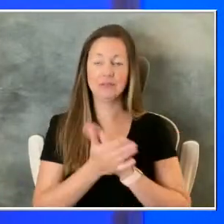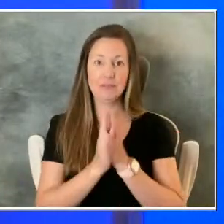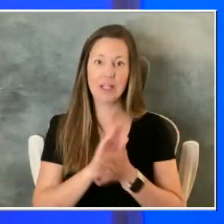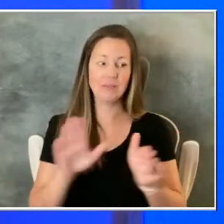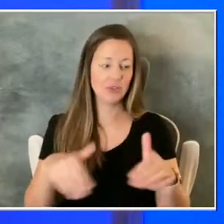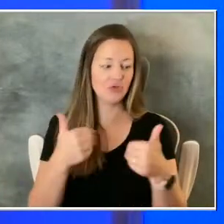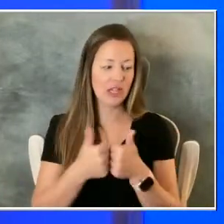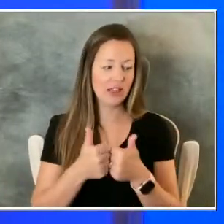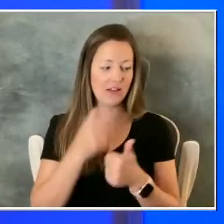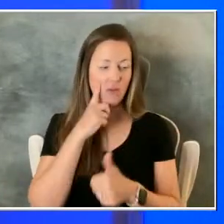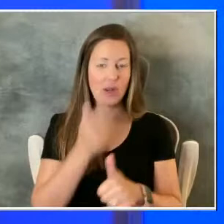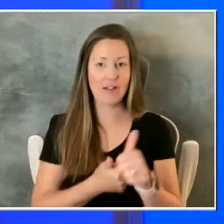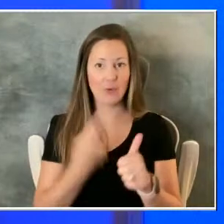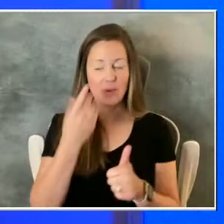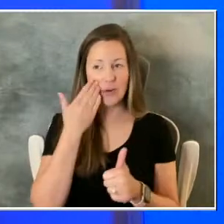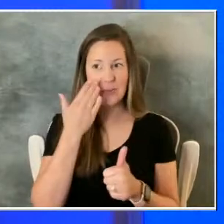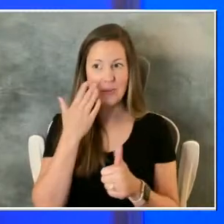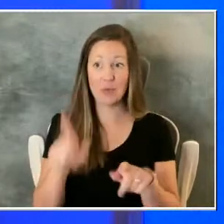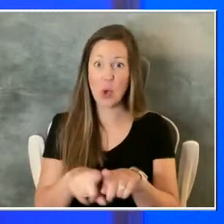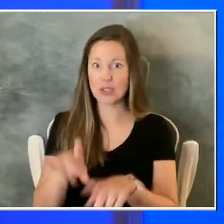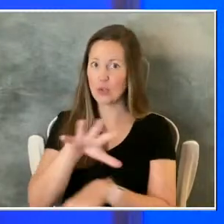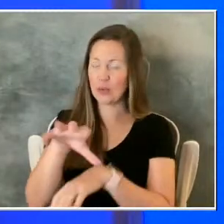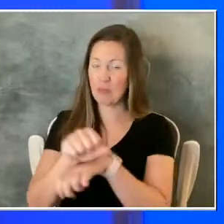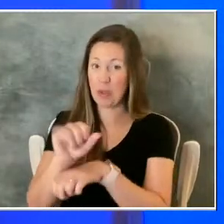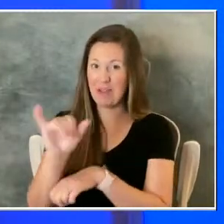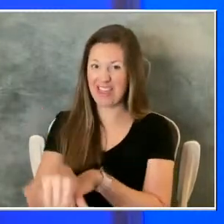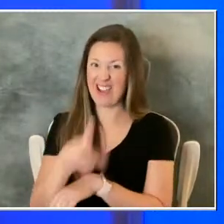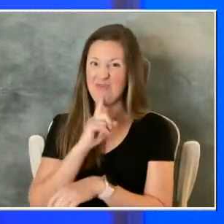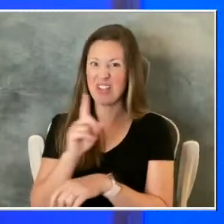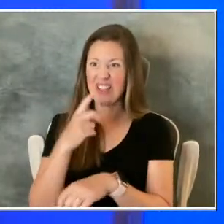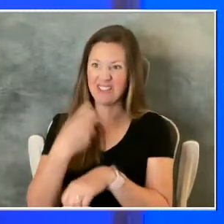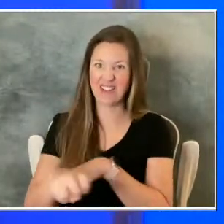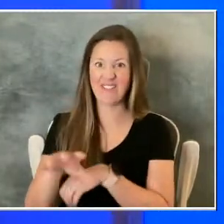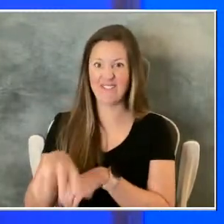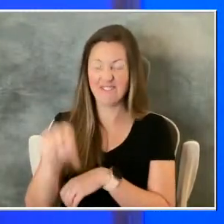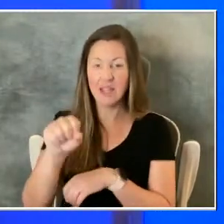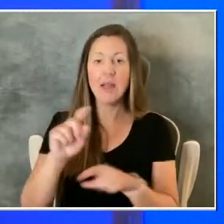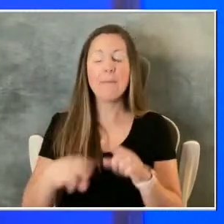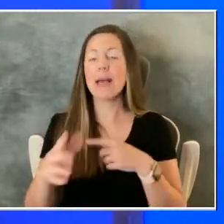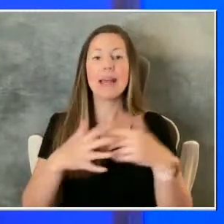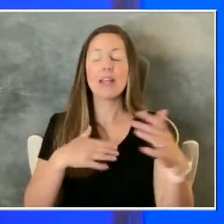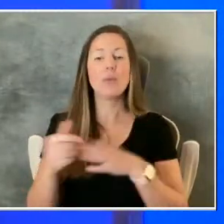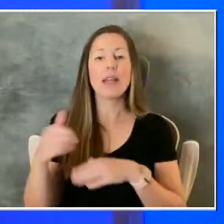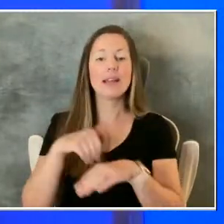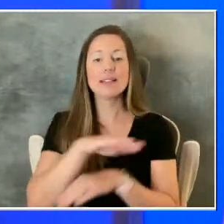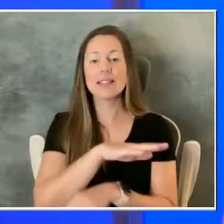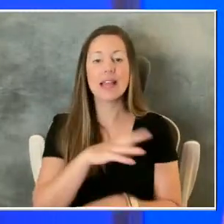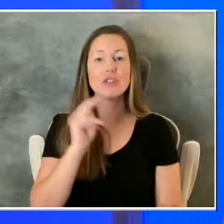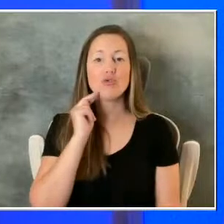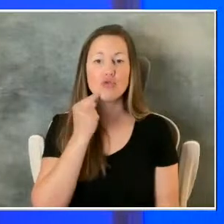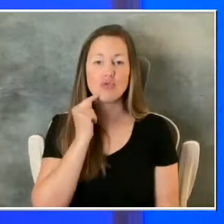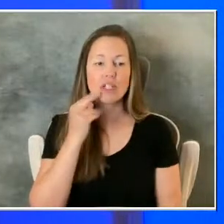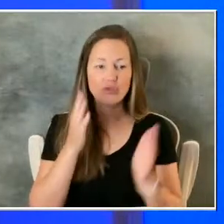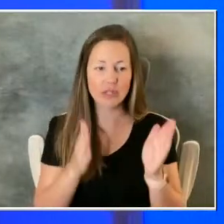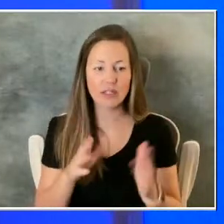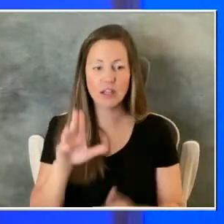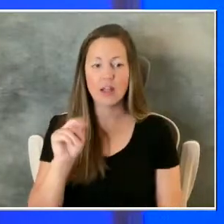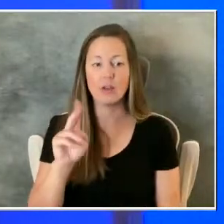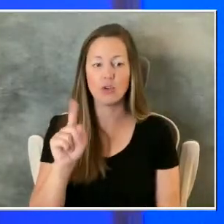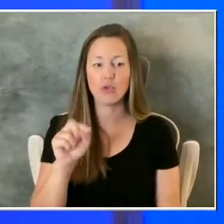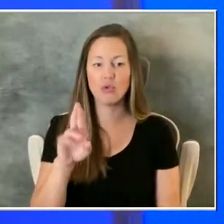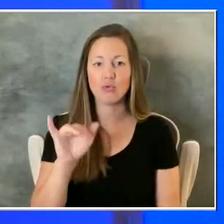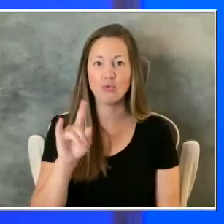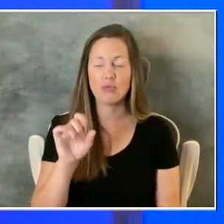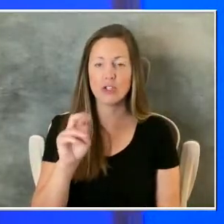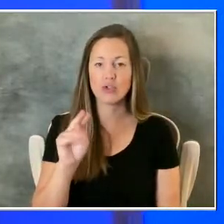center and things like that. But she ended up sending me to a nutritionist, which was amazing, because she got me into the direction